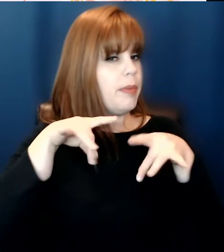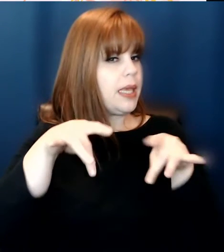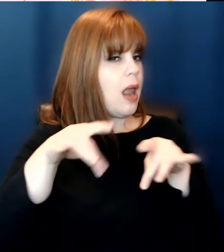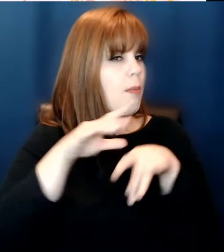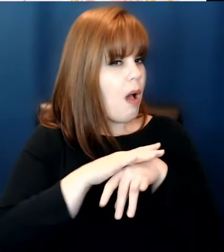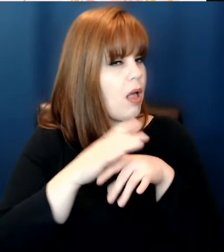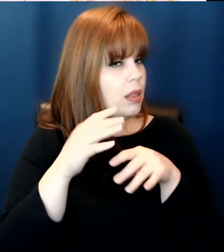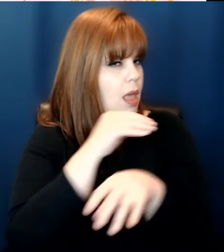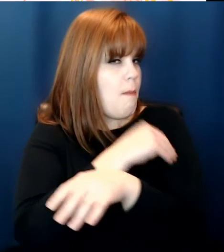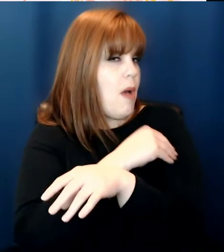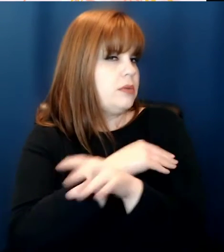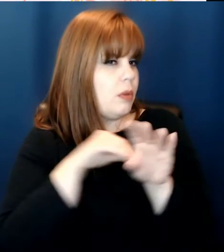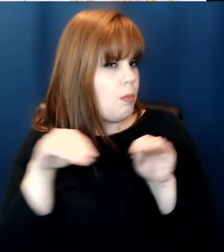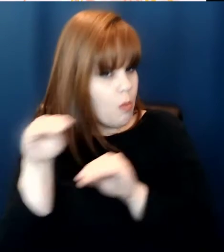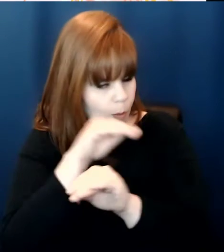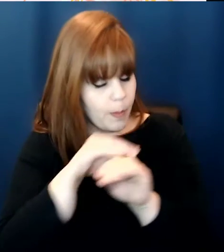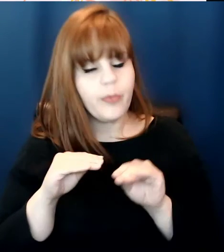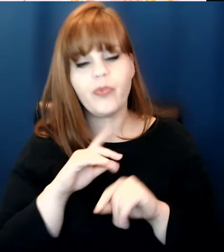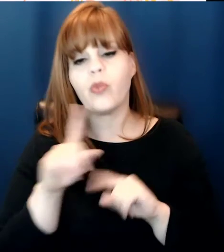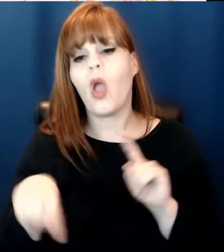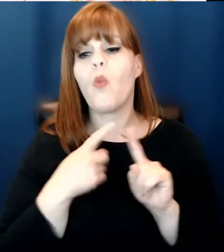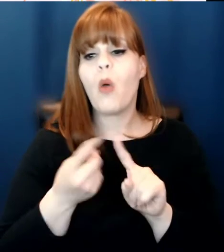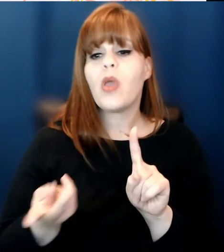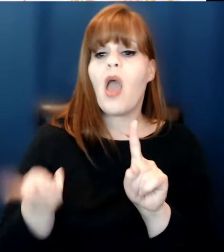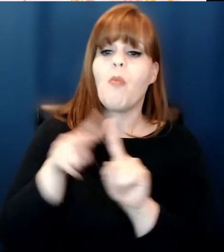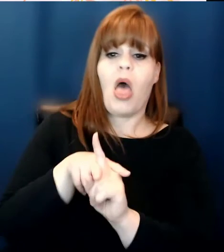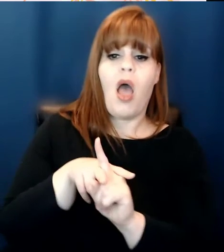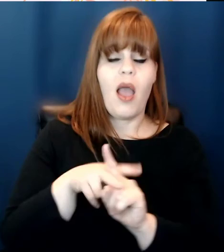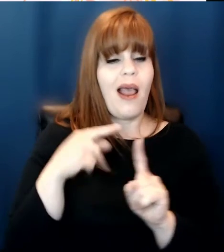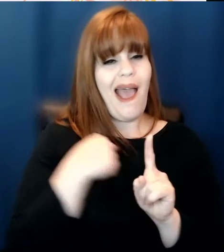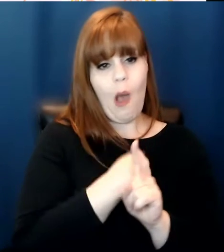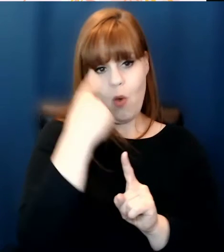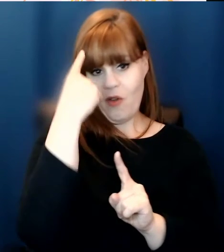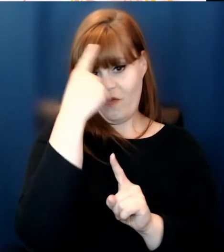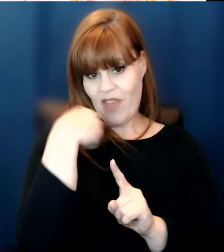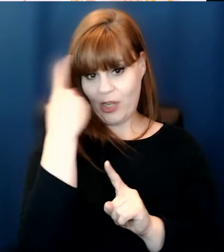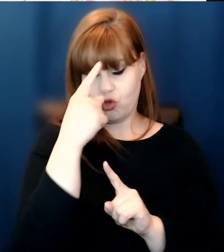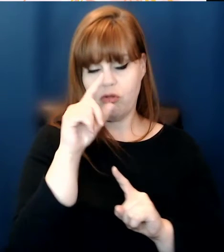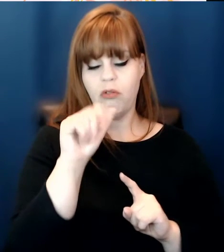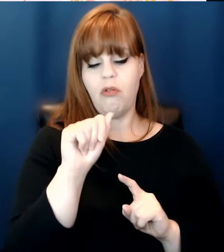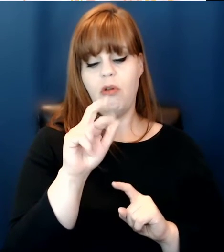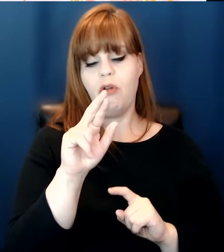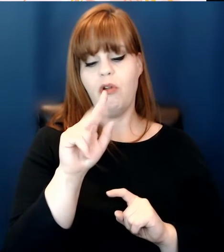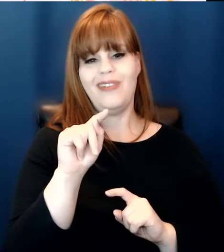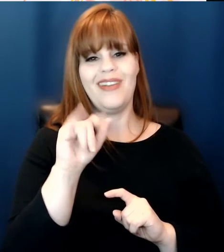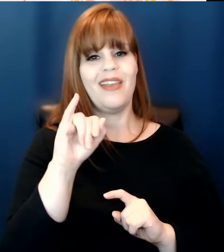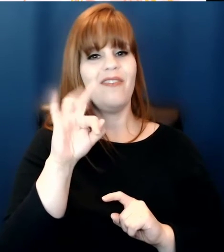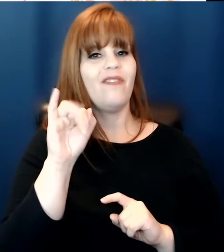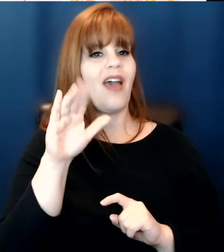Whereas when we actually applied our facial artifact